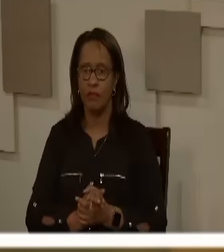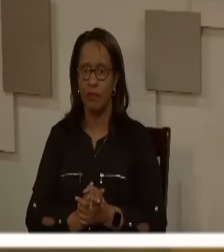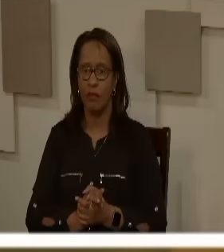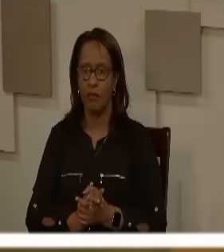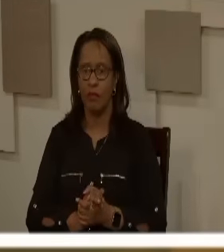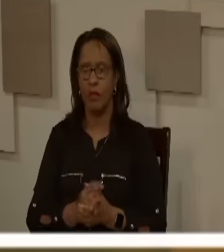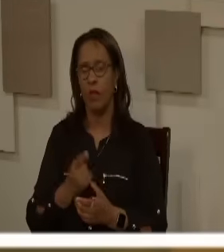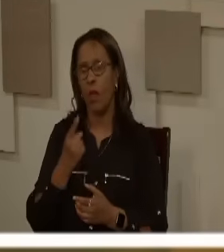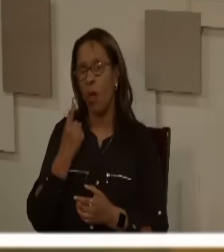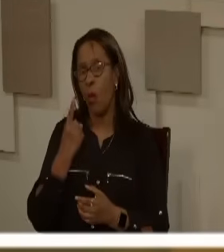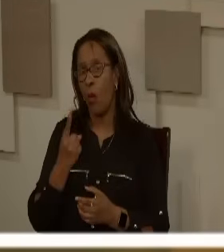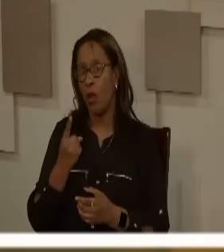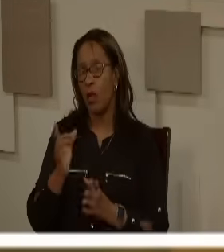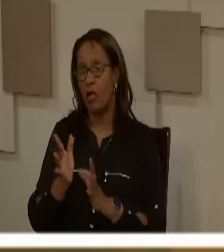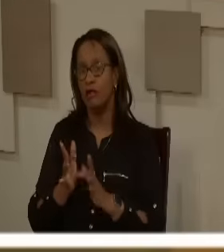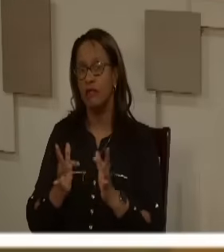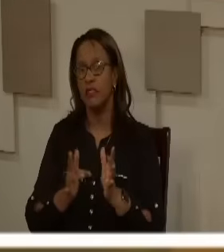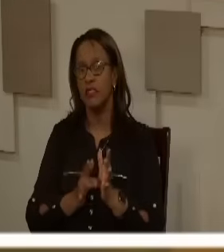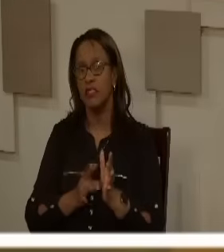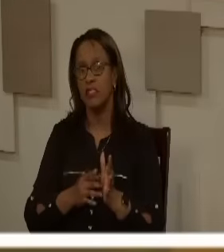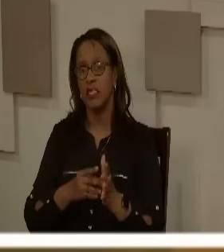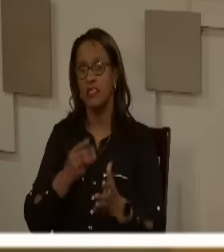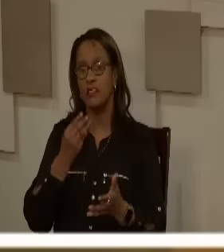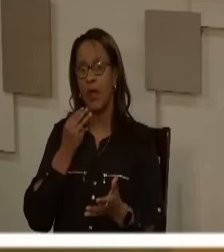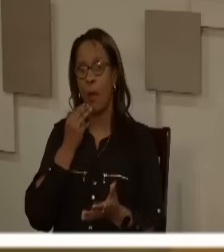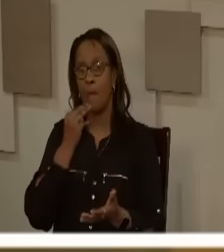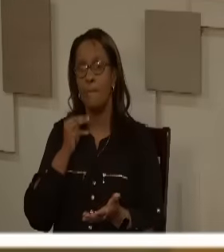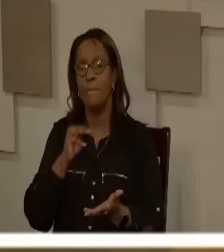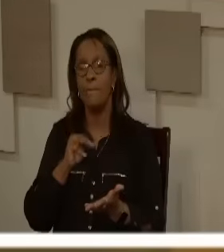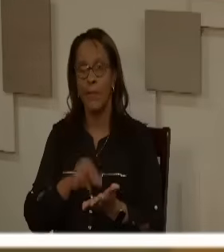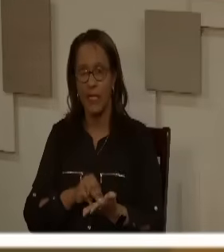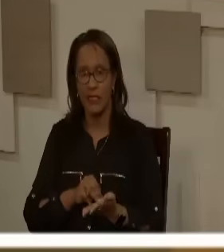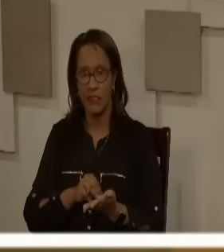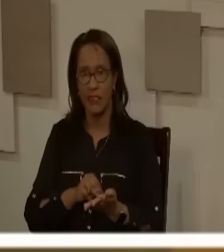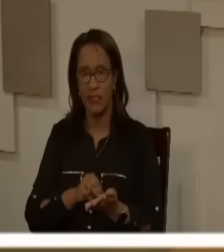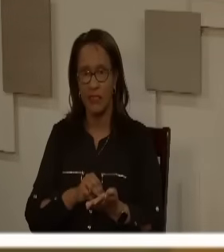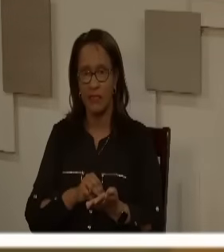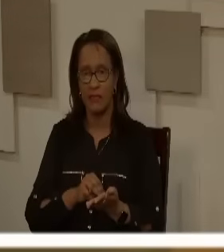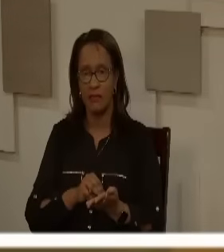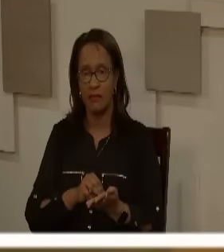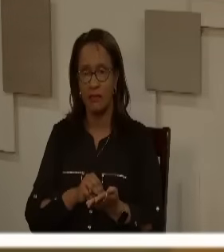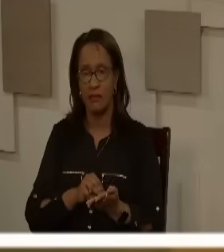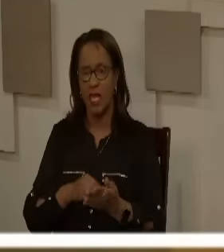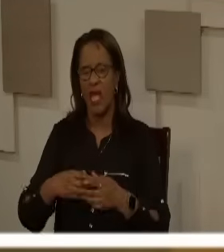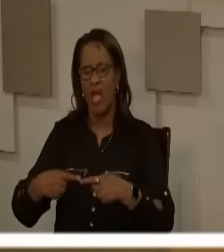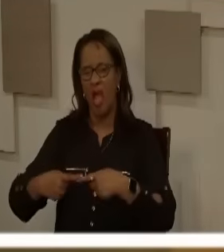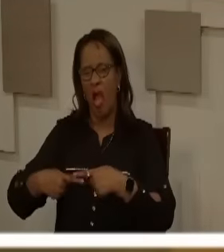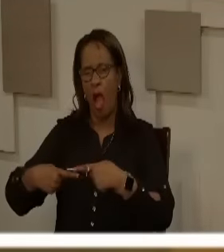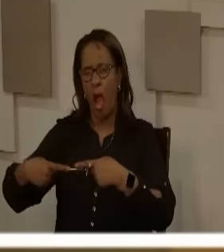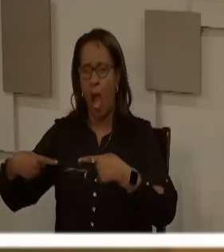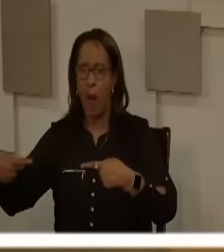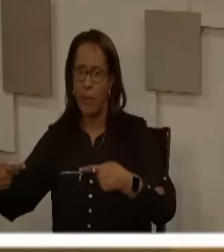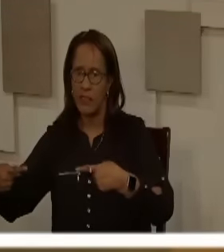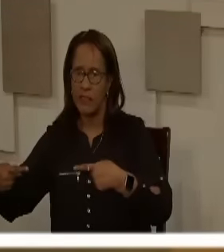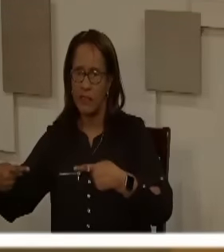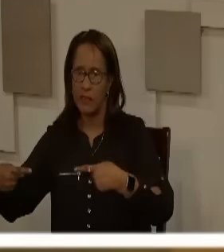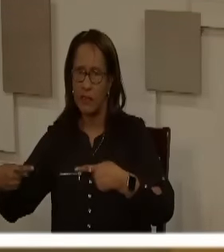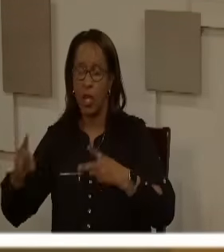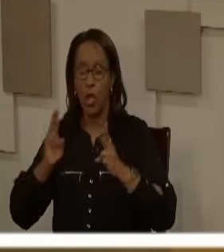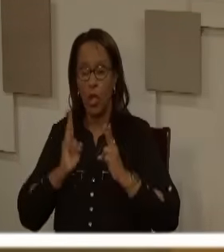of Jesus' messages that is completely opposite to every instinct that a human